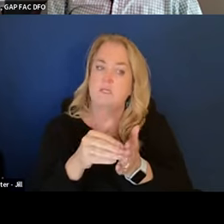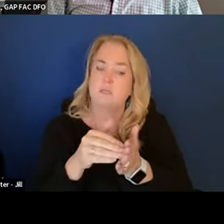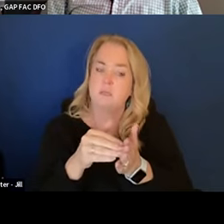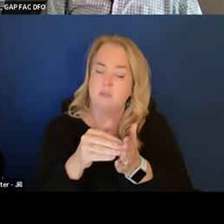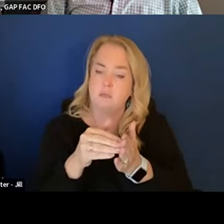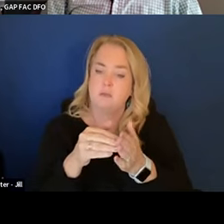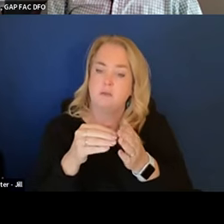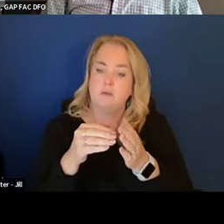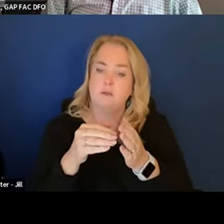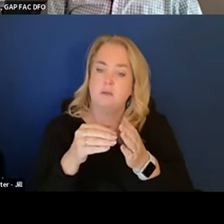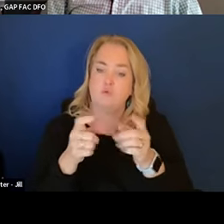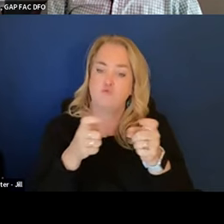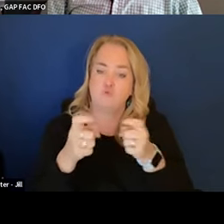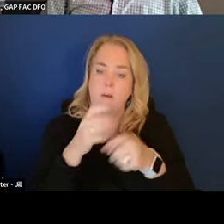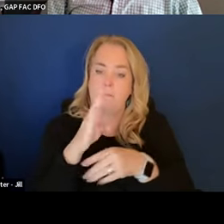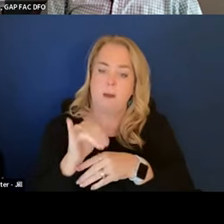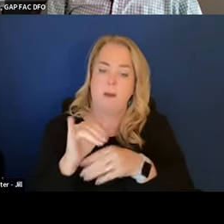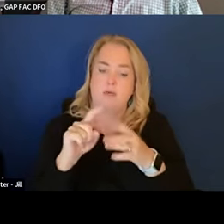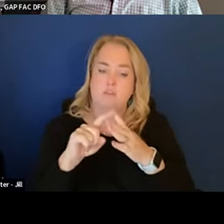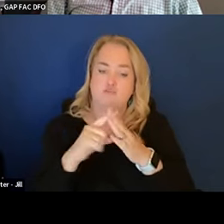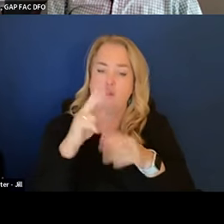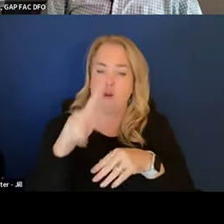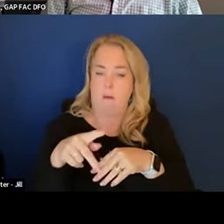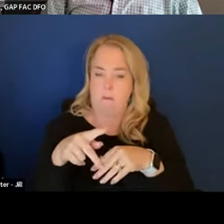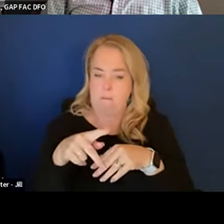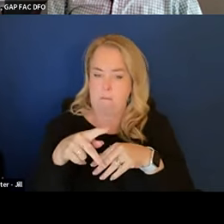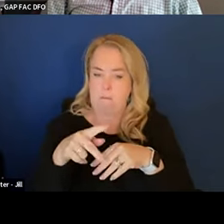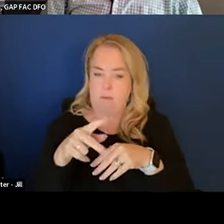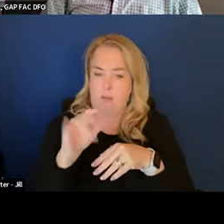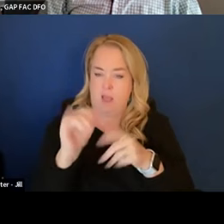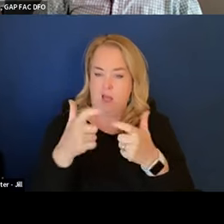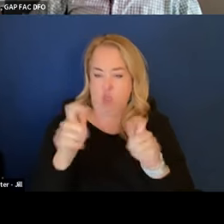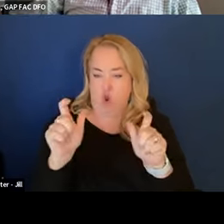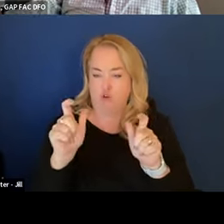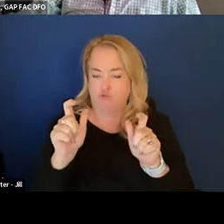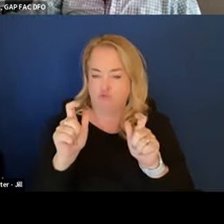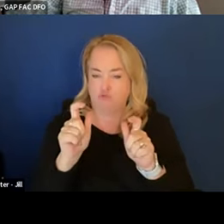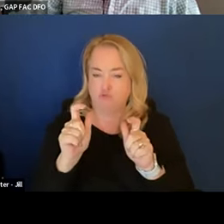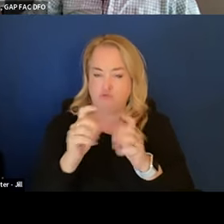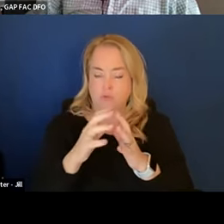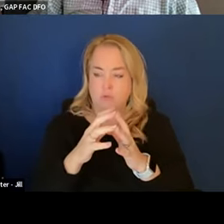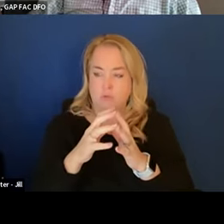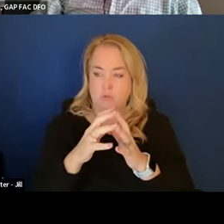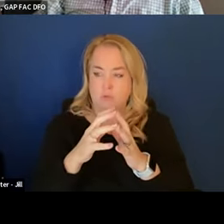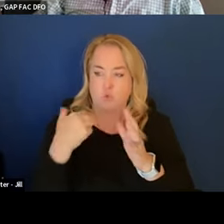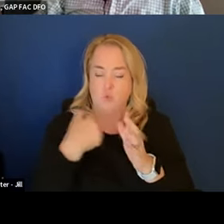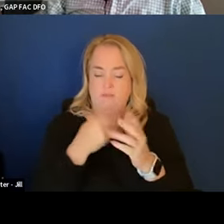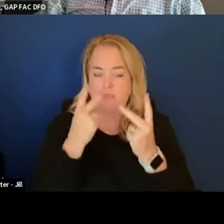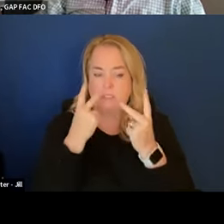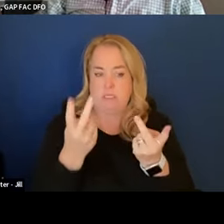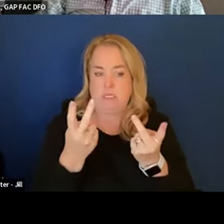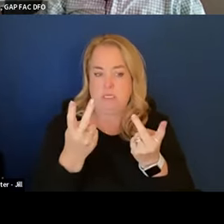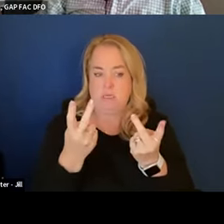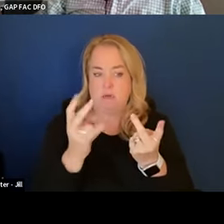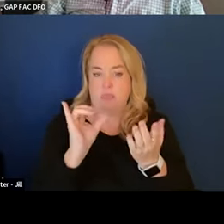of the technology startup accelerators, especially some of the larger ones, where we've seen those